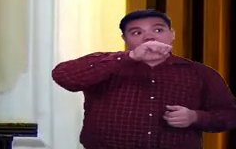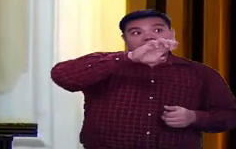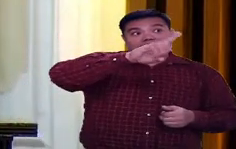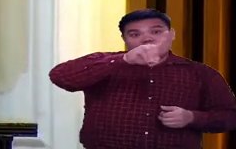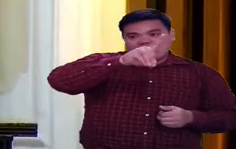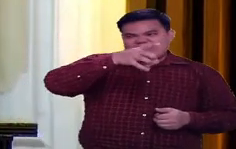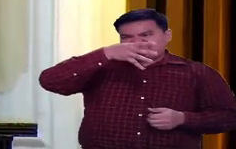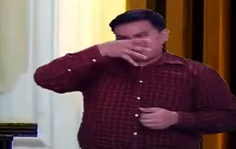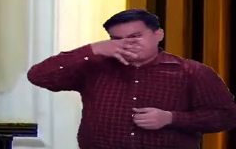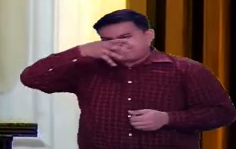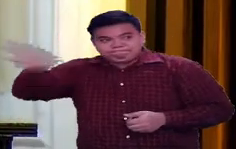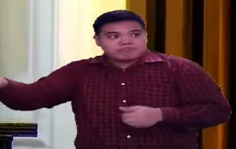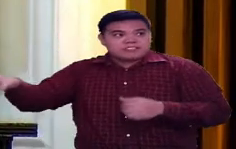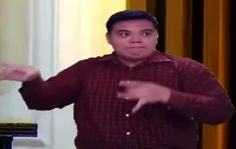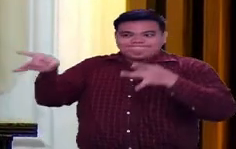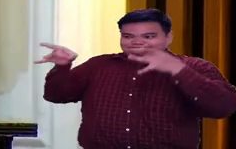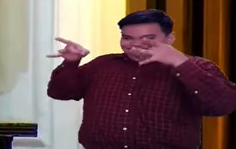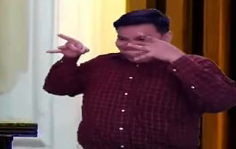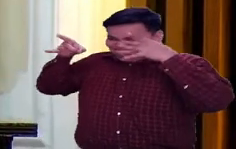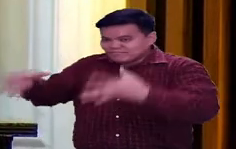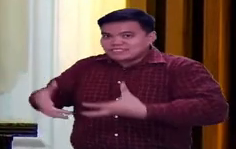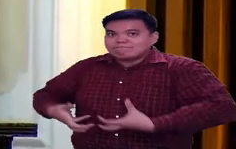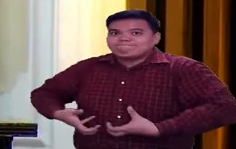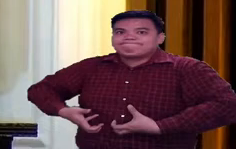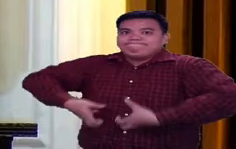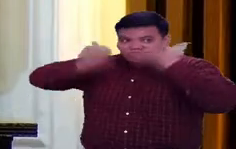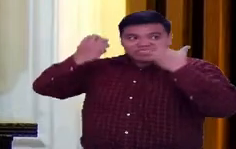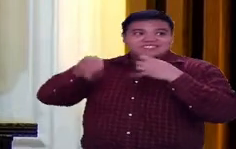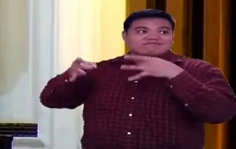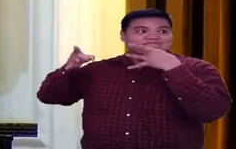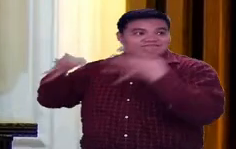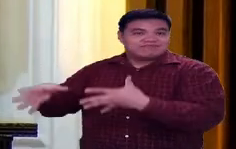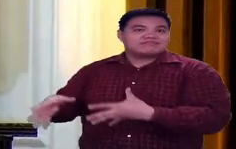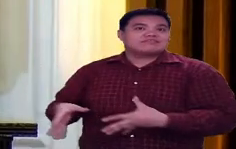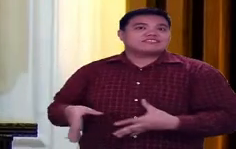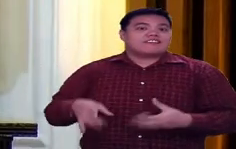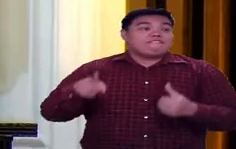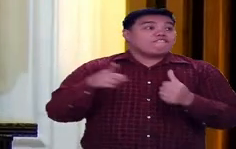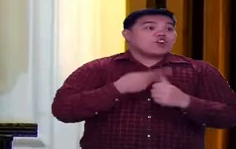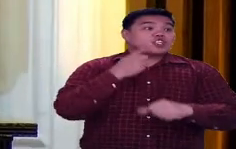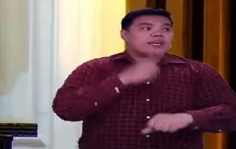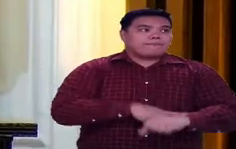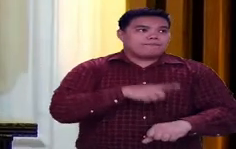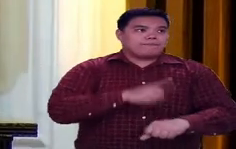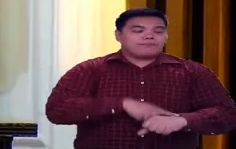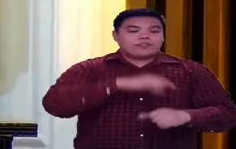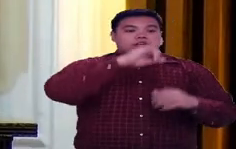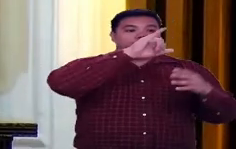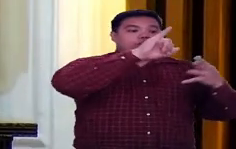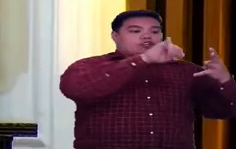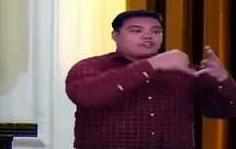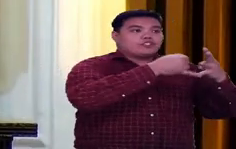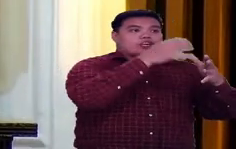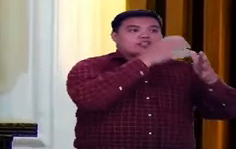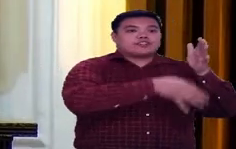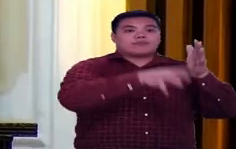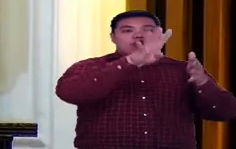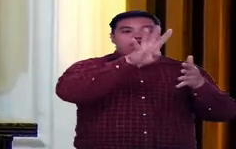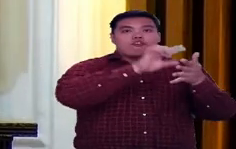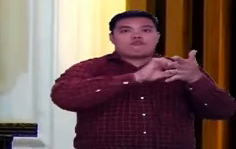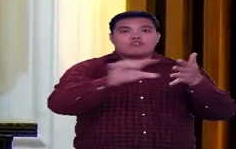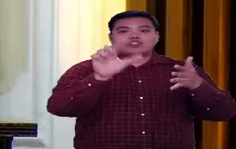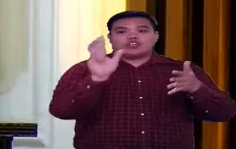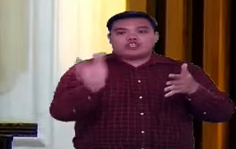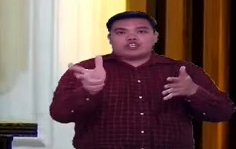hated. Those who were despised and hated. The first time is in John chapter 4 and verse